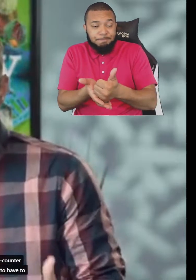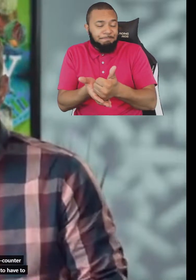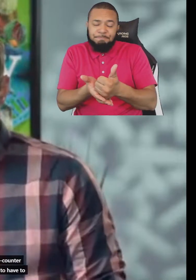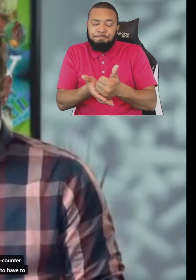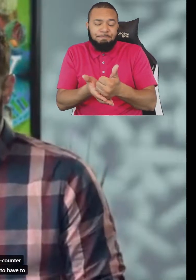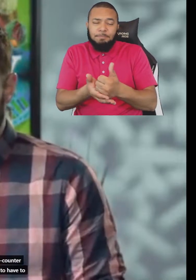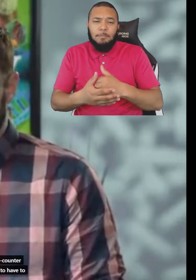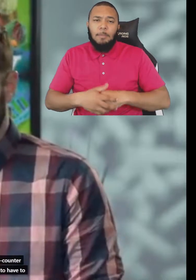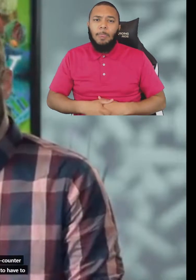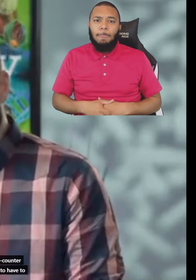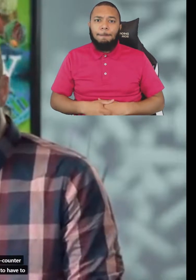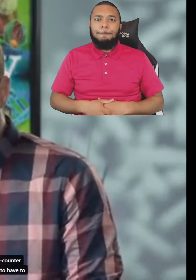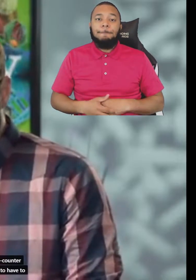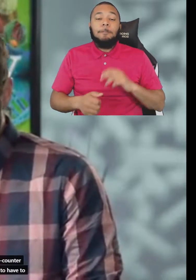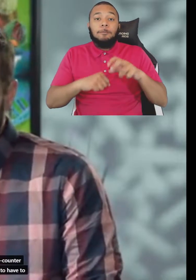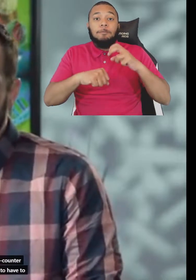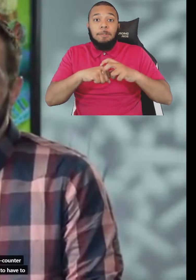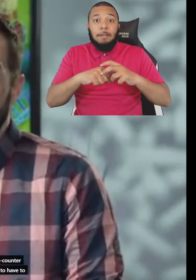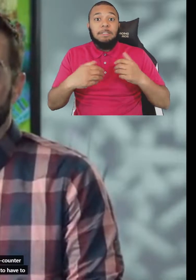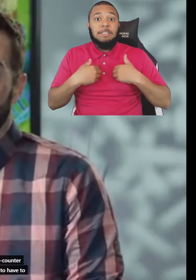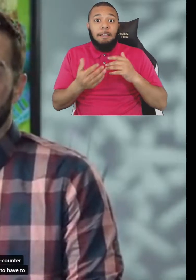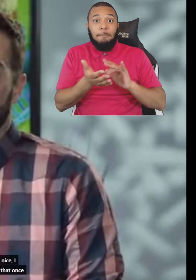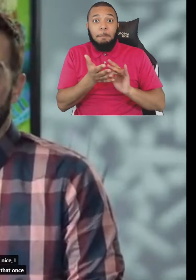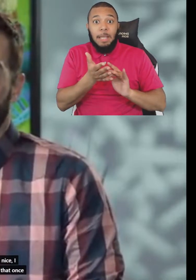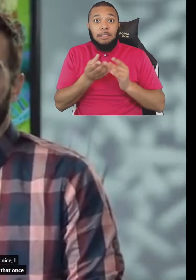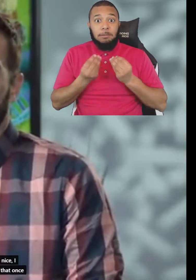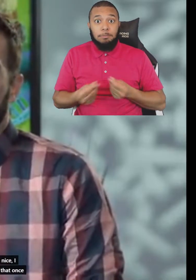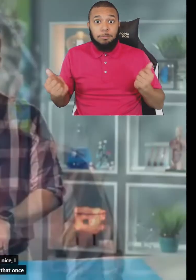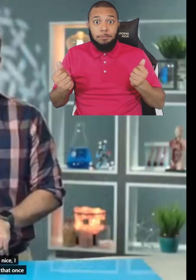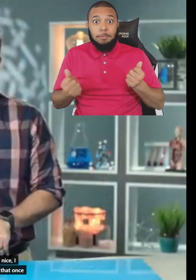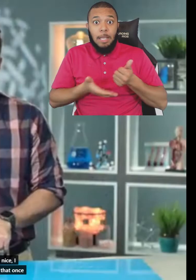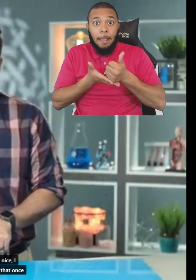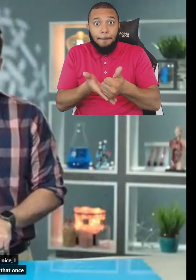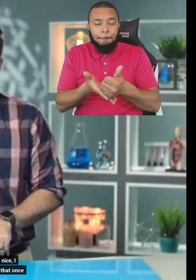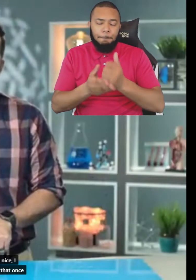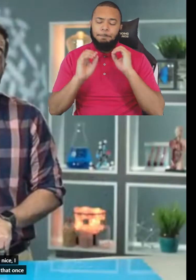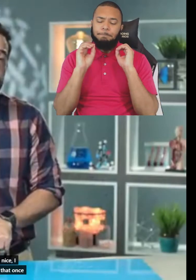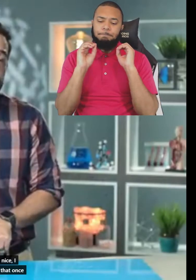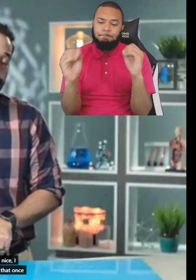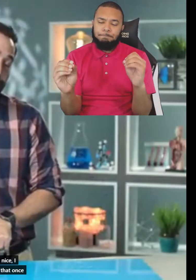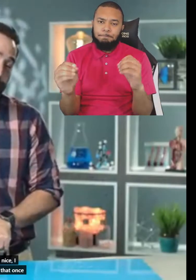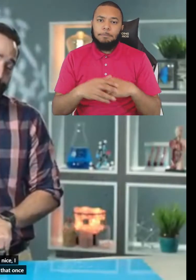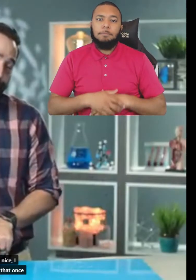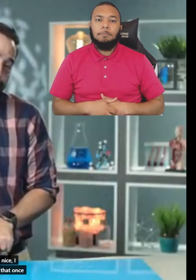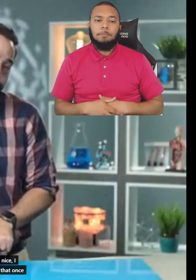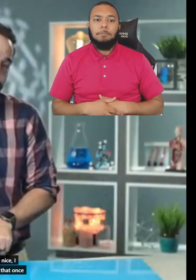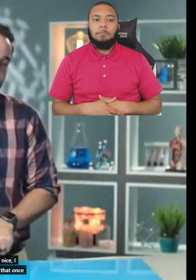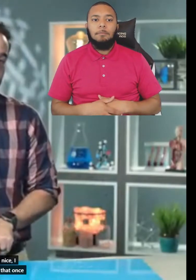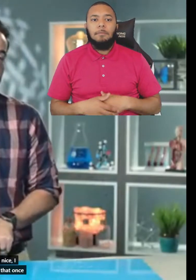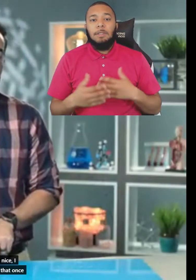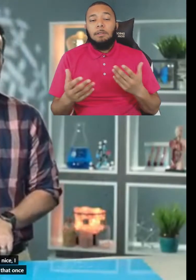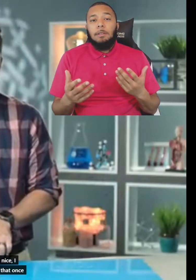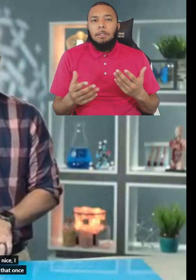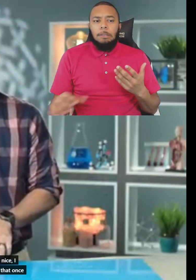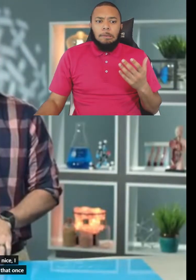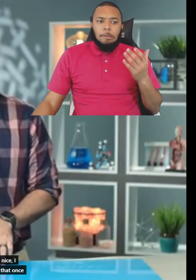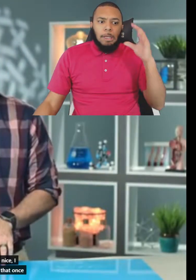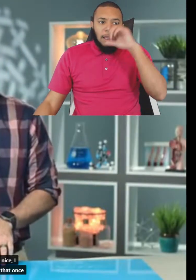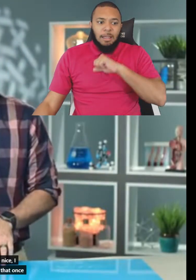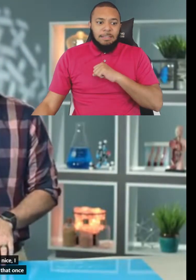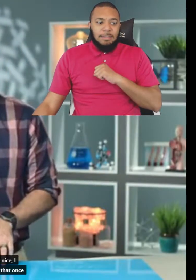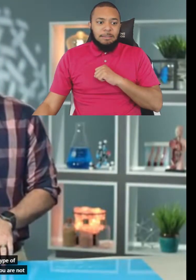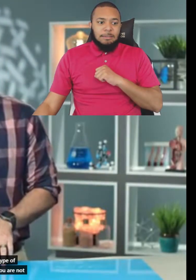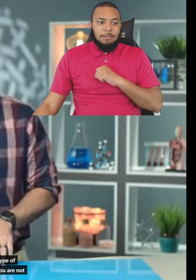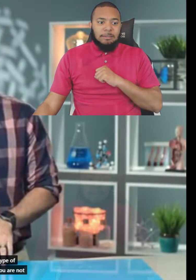of over-the-counter medicine. Our body's going to have to take care of them. So the nice, I guess, thing about a virus is